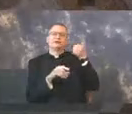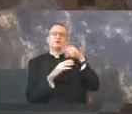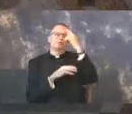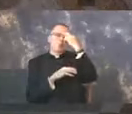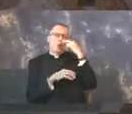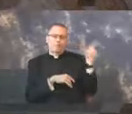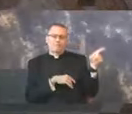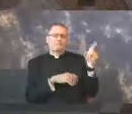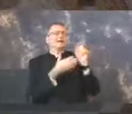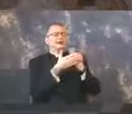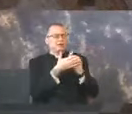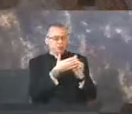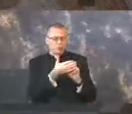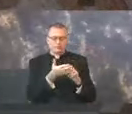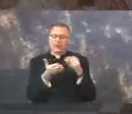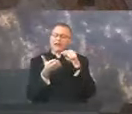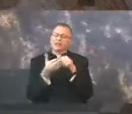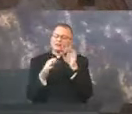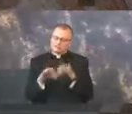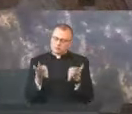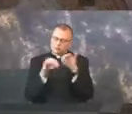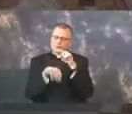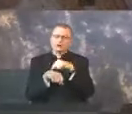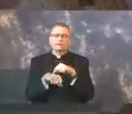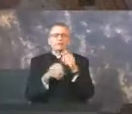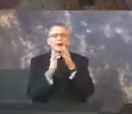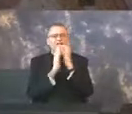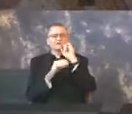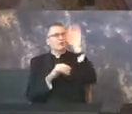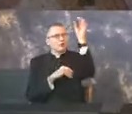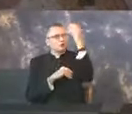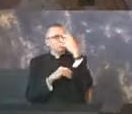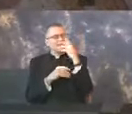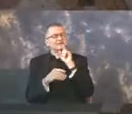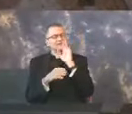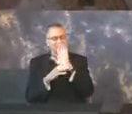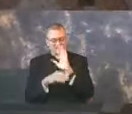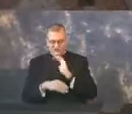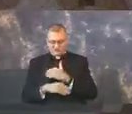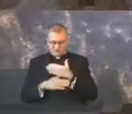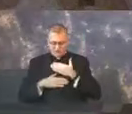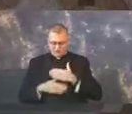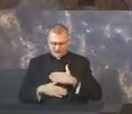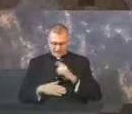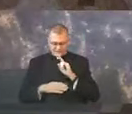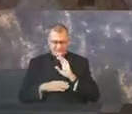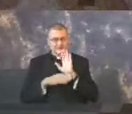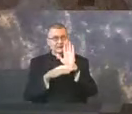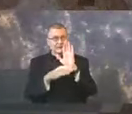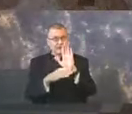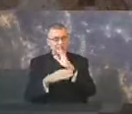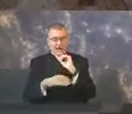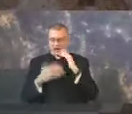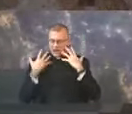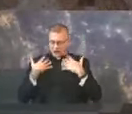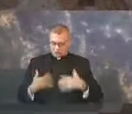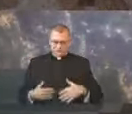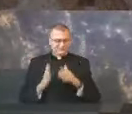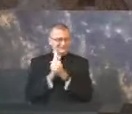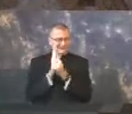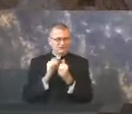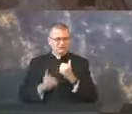"On this solemn occasion, we ask for the grace of a new dedication of the temples of our bodies and all our faculties in the service of the